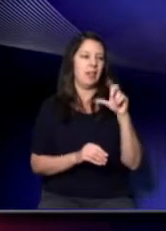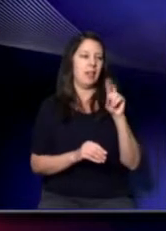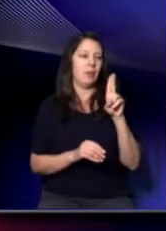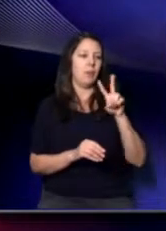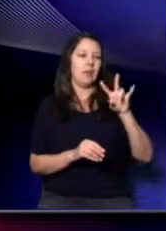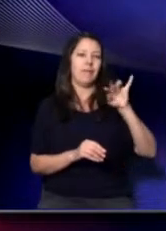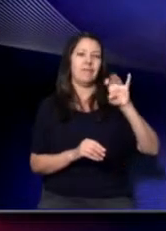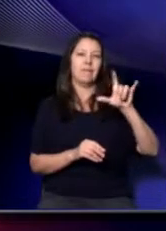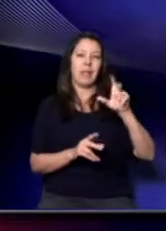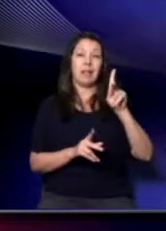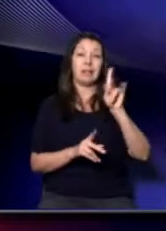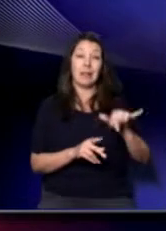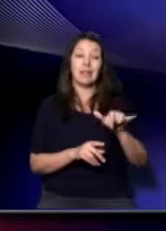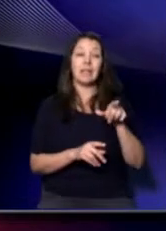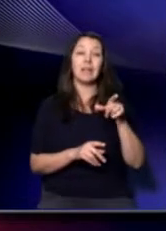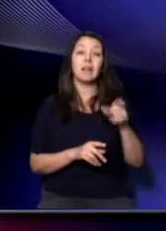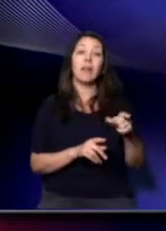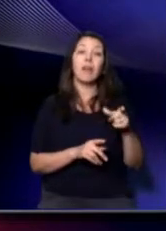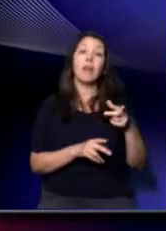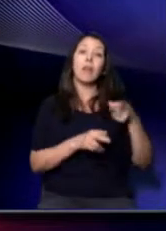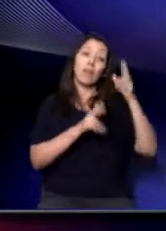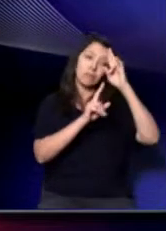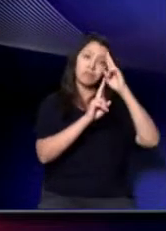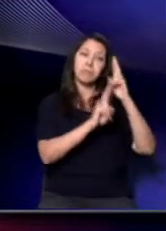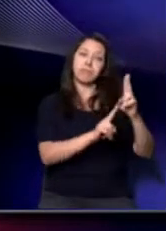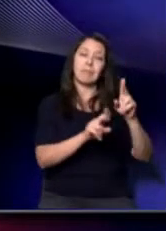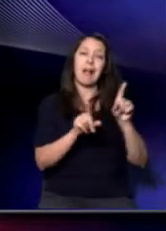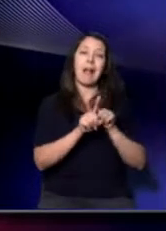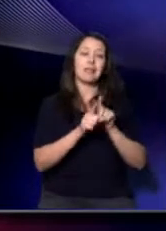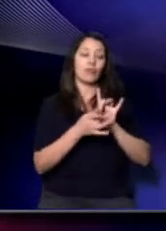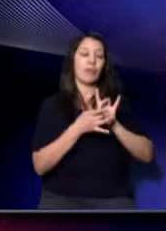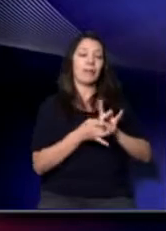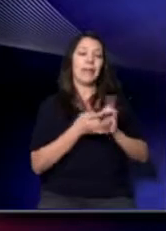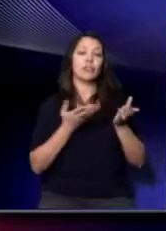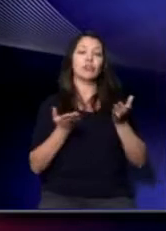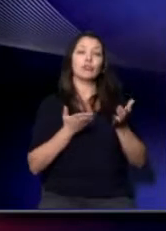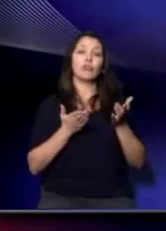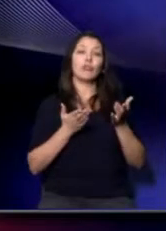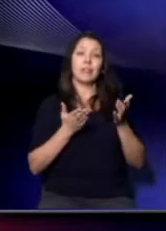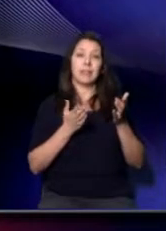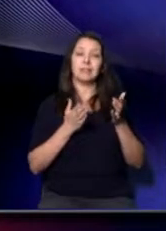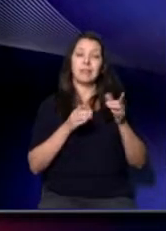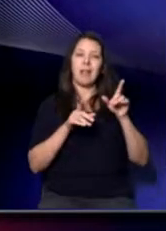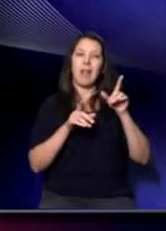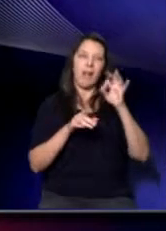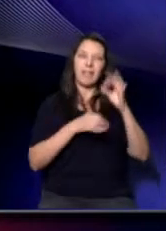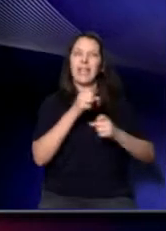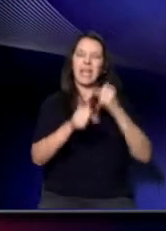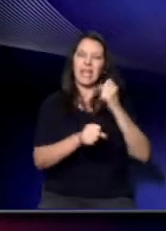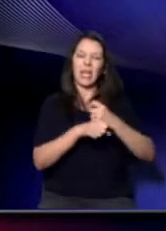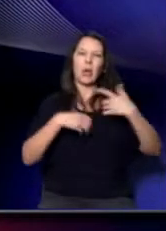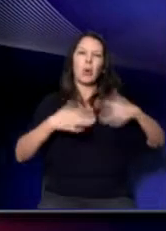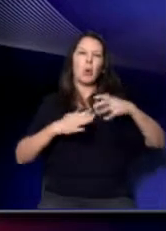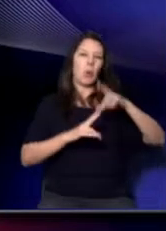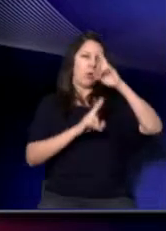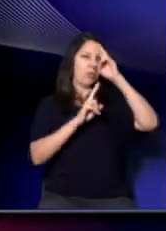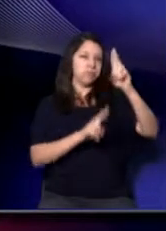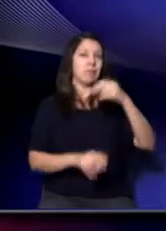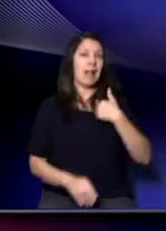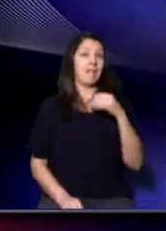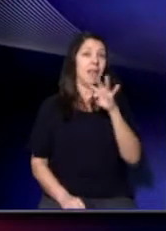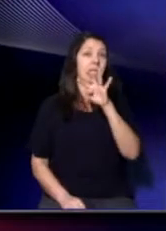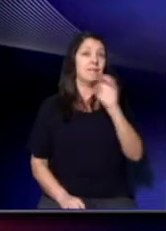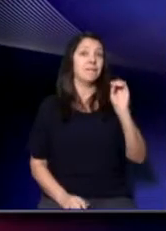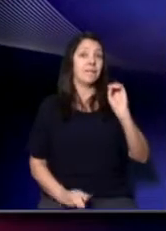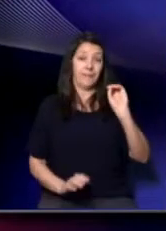was named the Related Services of the Year, which is a great honor. There were 40